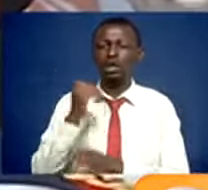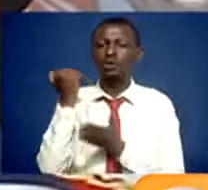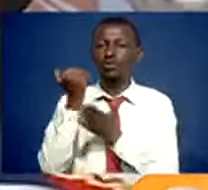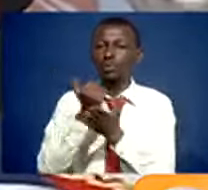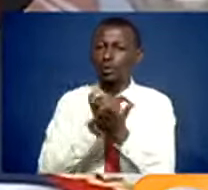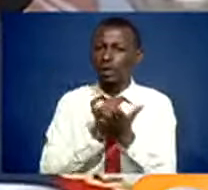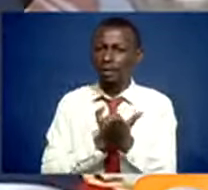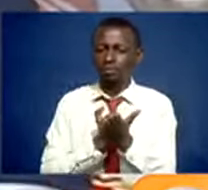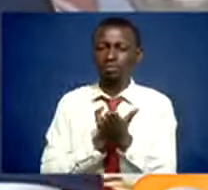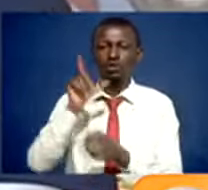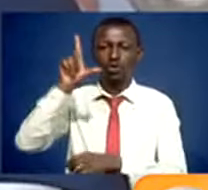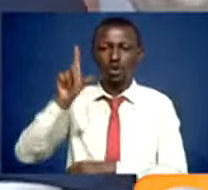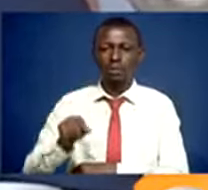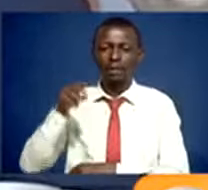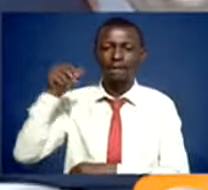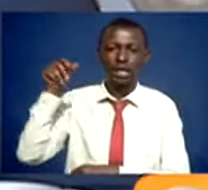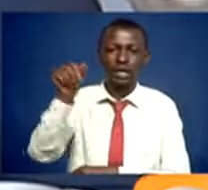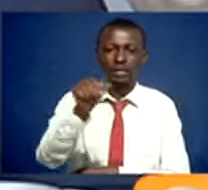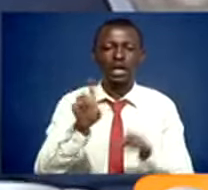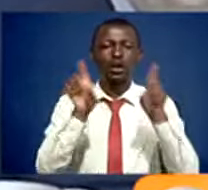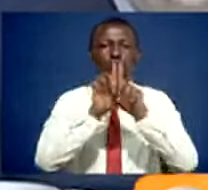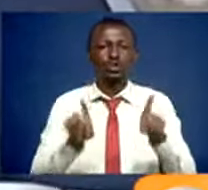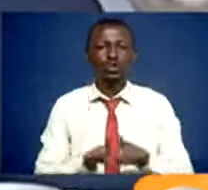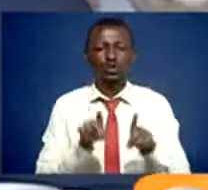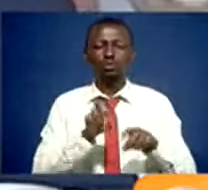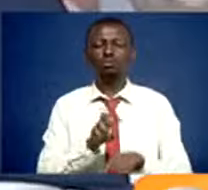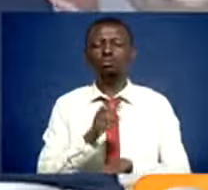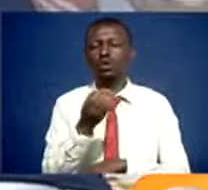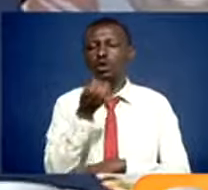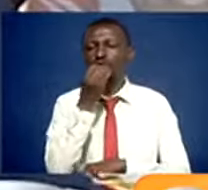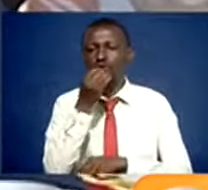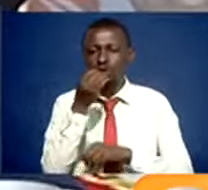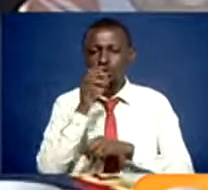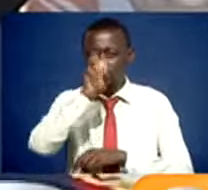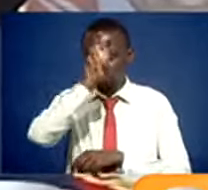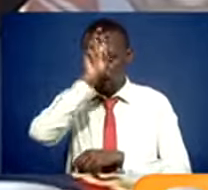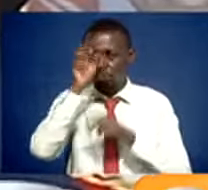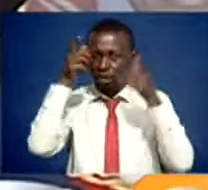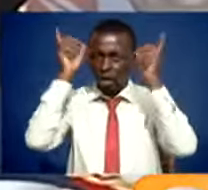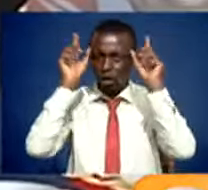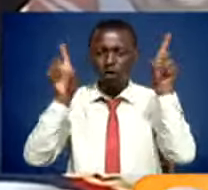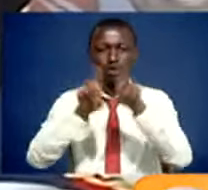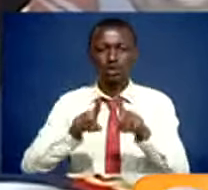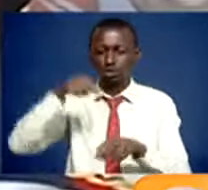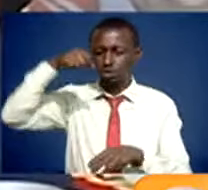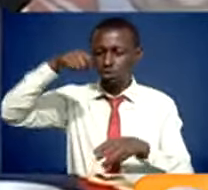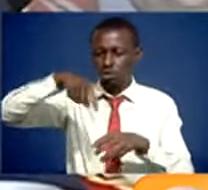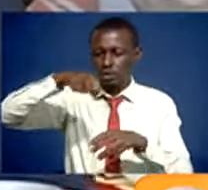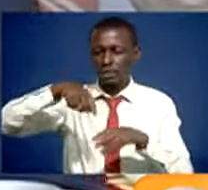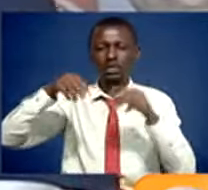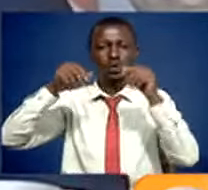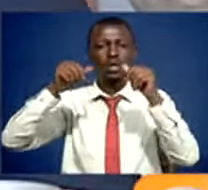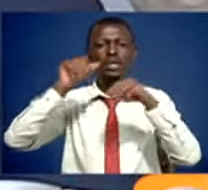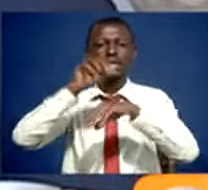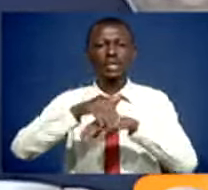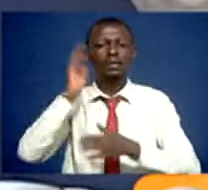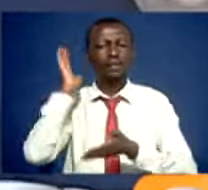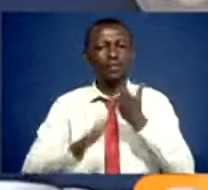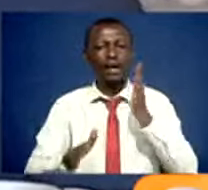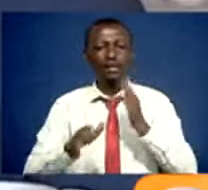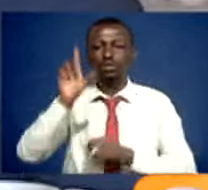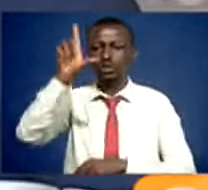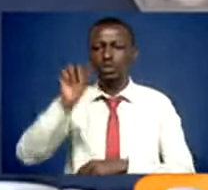program, as well as animal feed and certified seed, more efficiently, more affordably, and